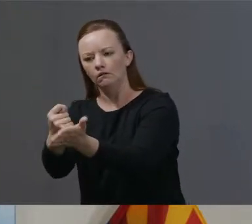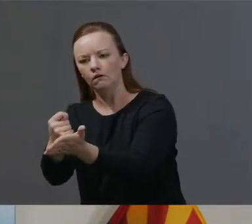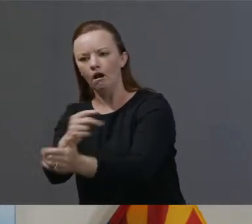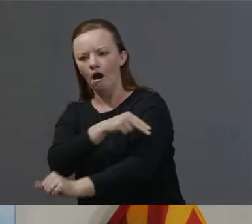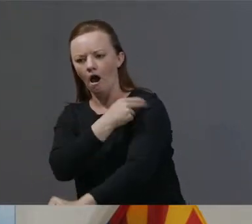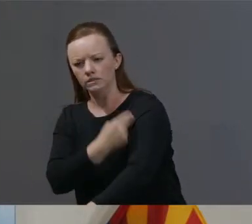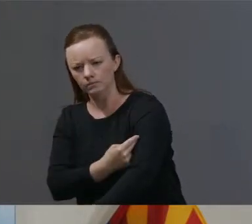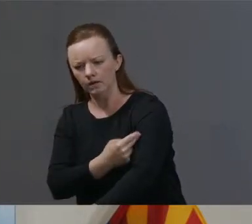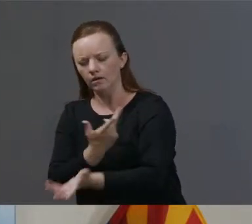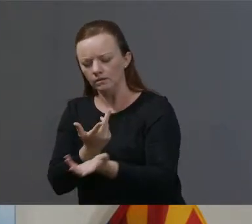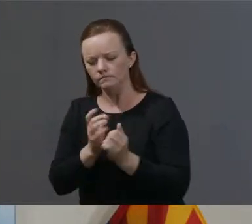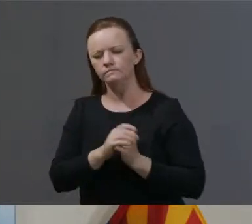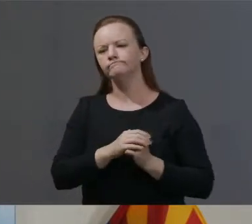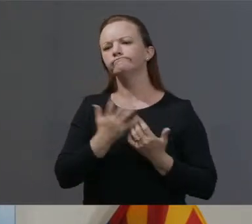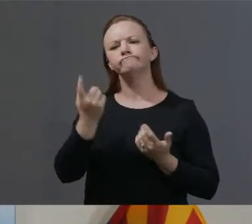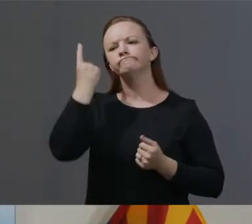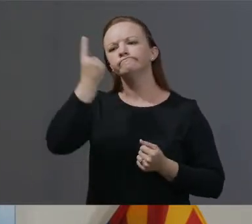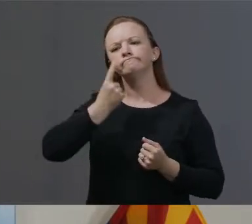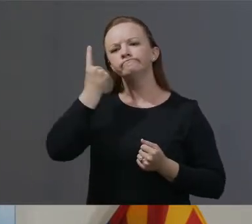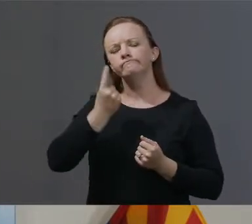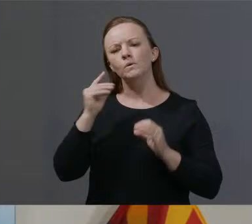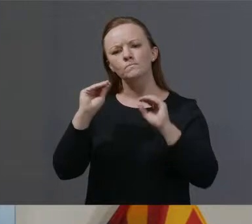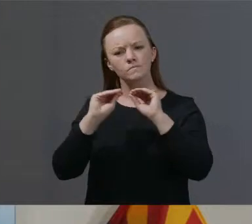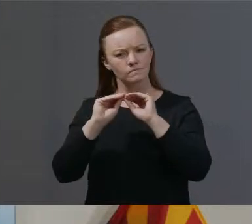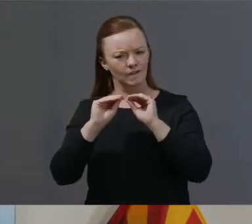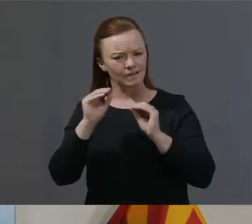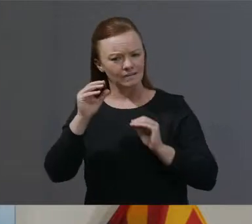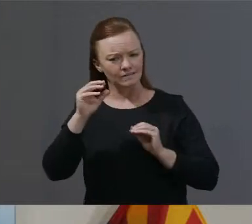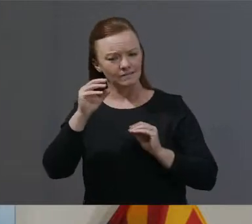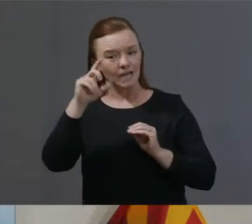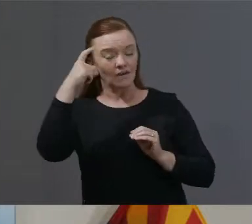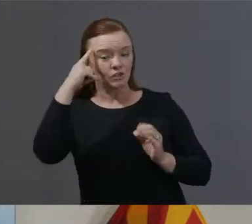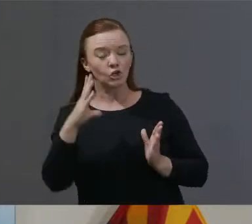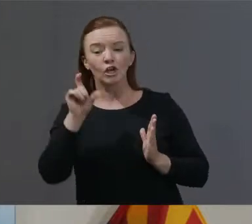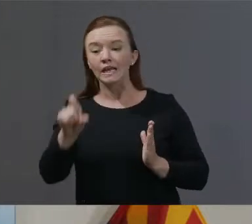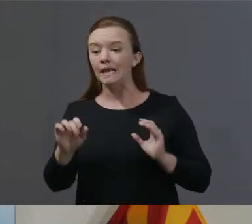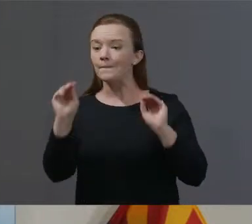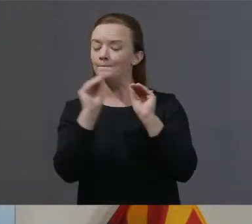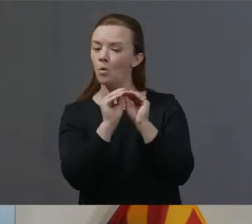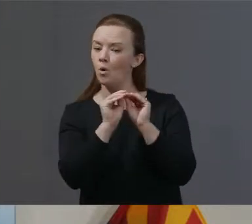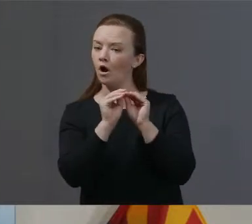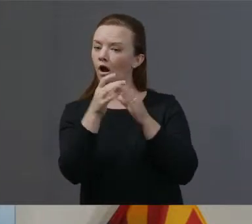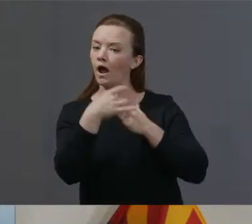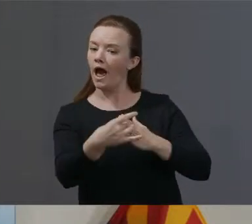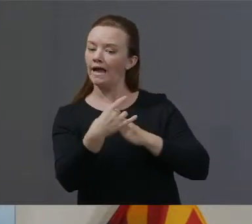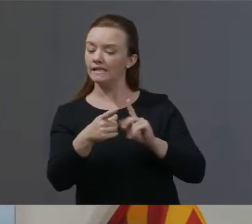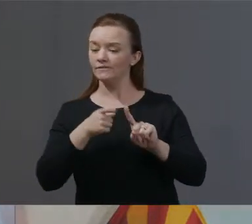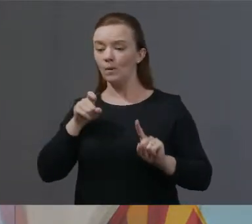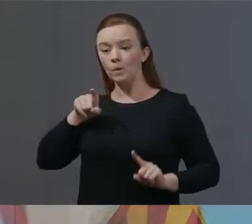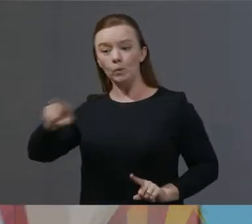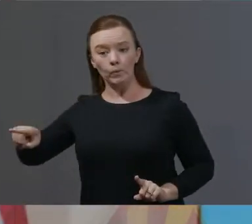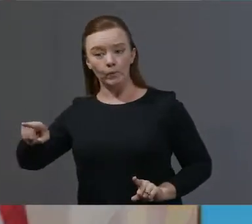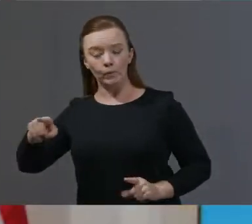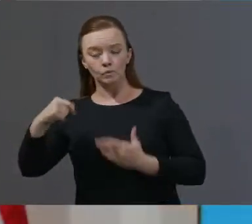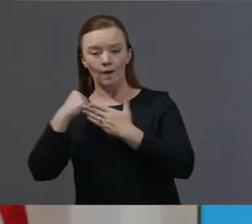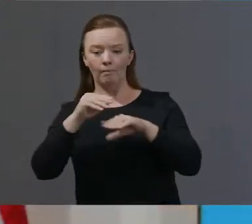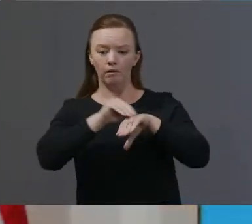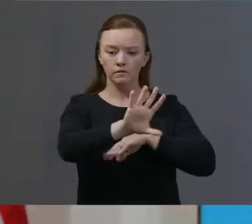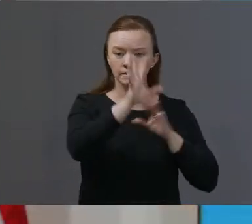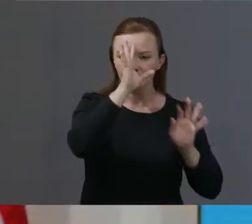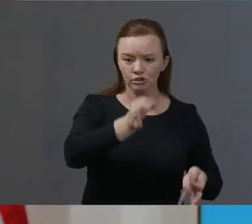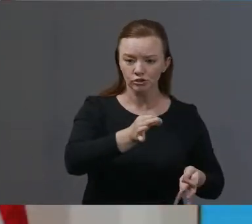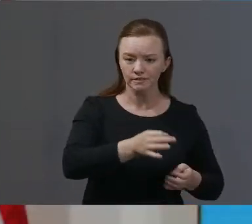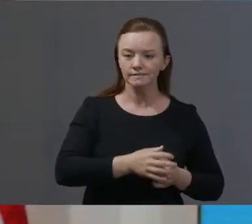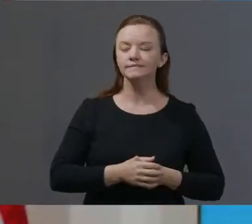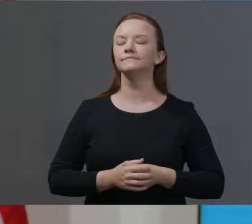measures? Is there more guidance that the governor needs to hear from you, since you're our top expert? We've been working